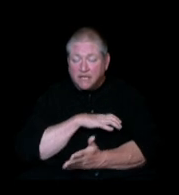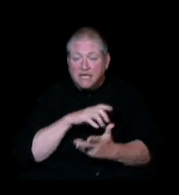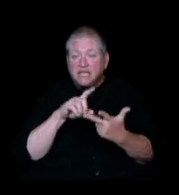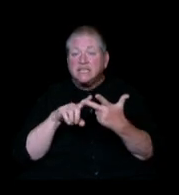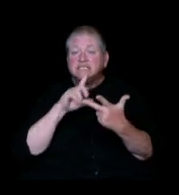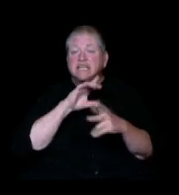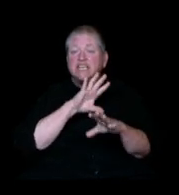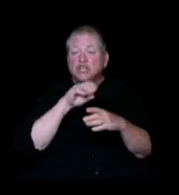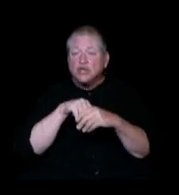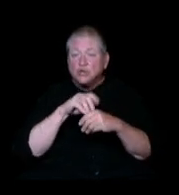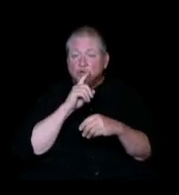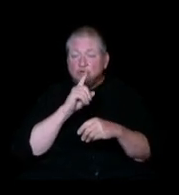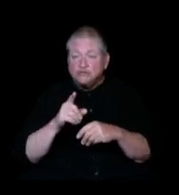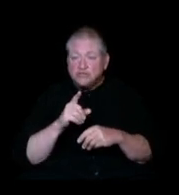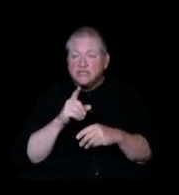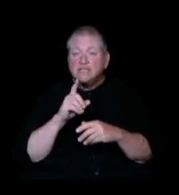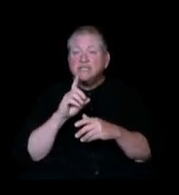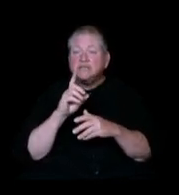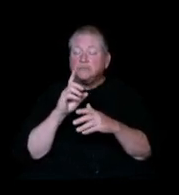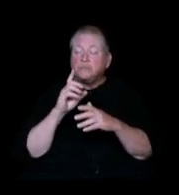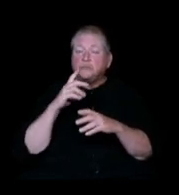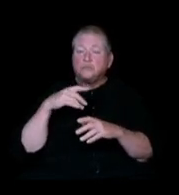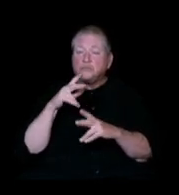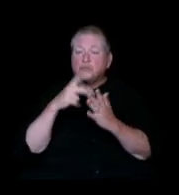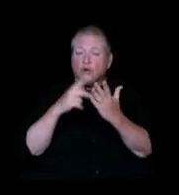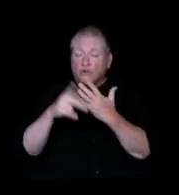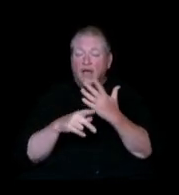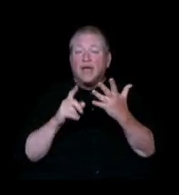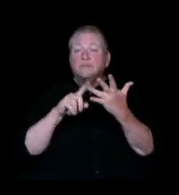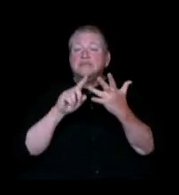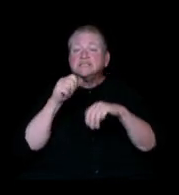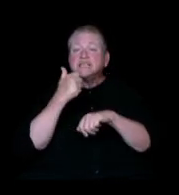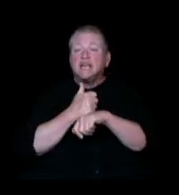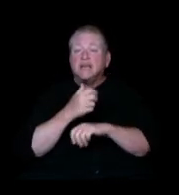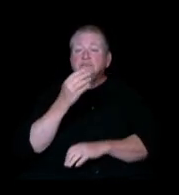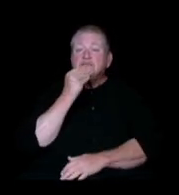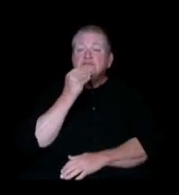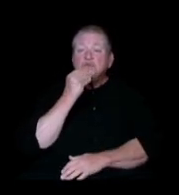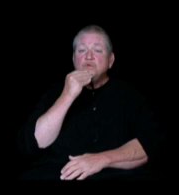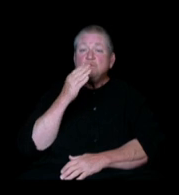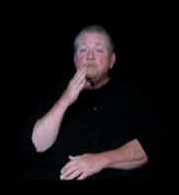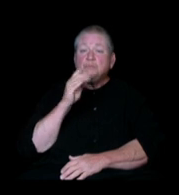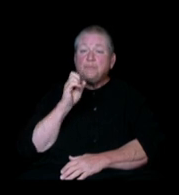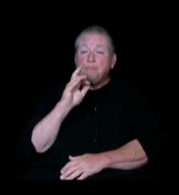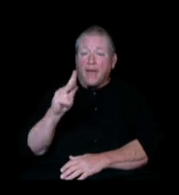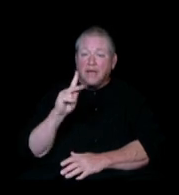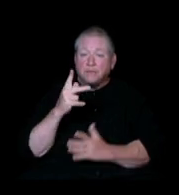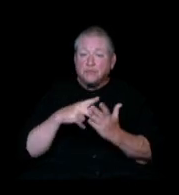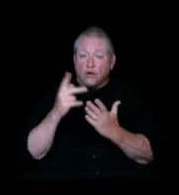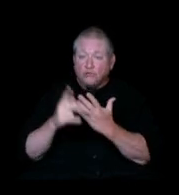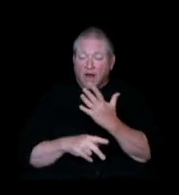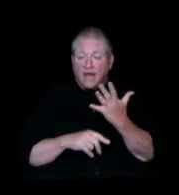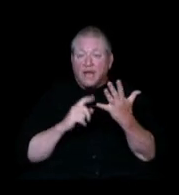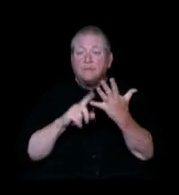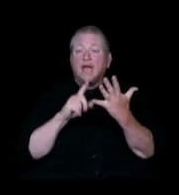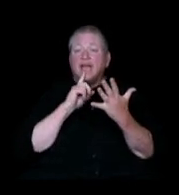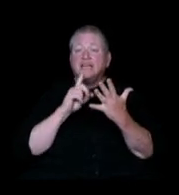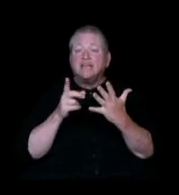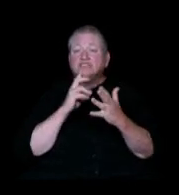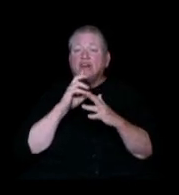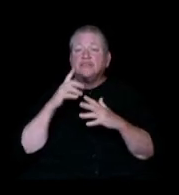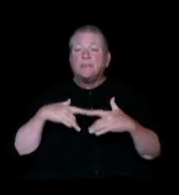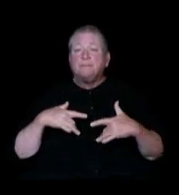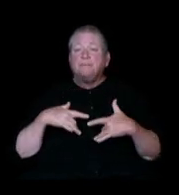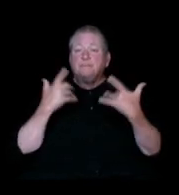Assistant Program, created Western's first food pantry, implemented the Swipe Out Hunger program, and serves on the bias response team